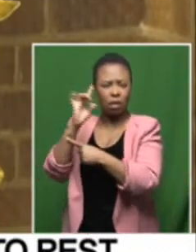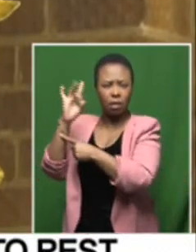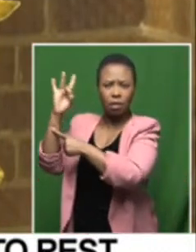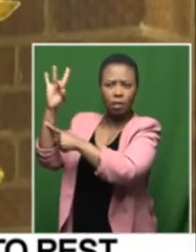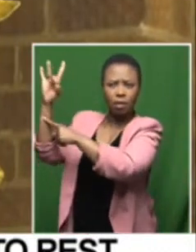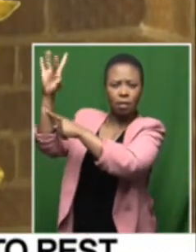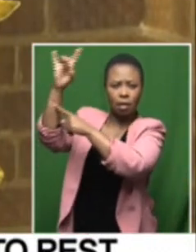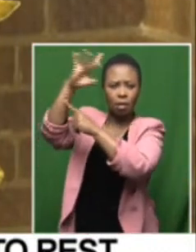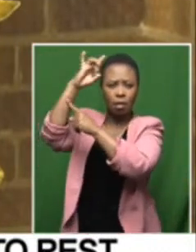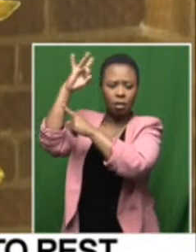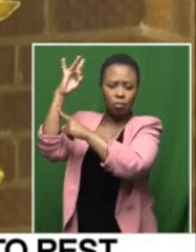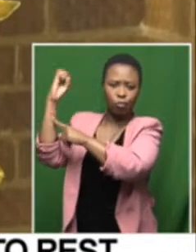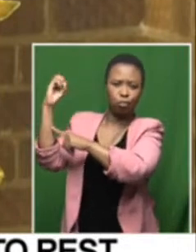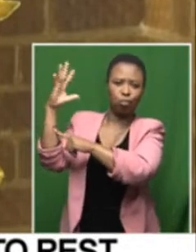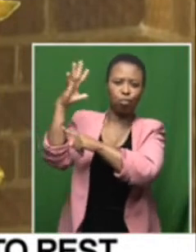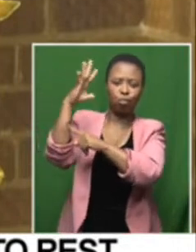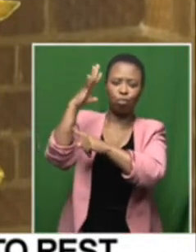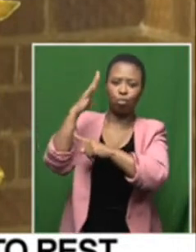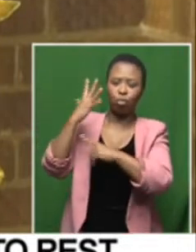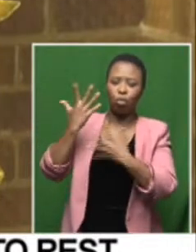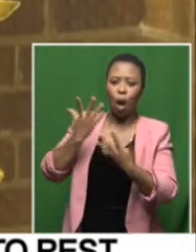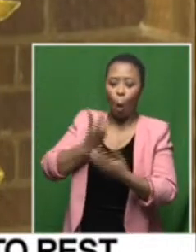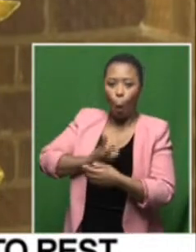a shooting star, make a wish.